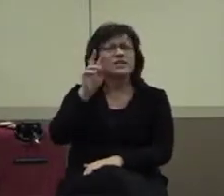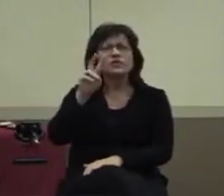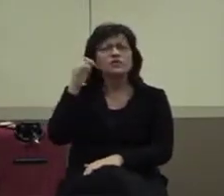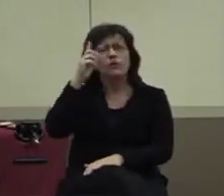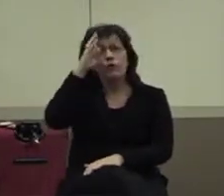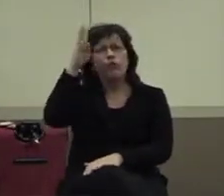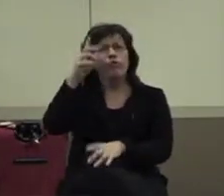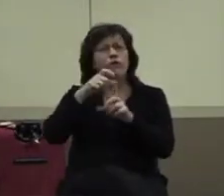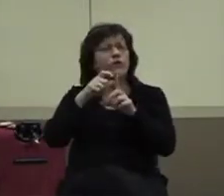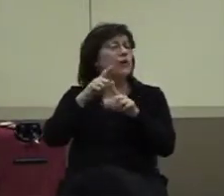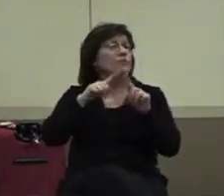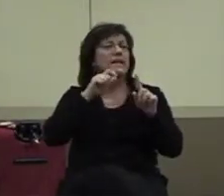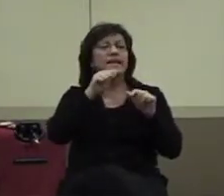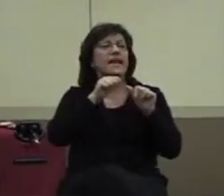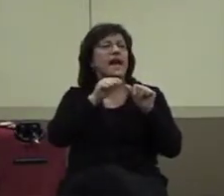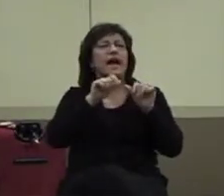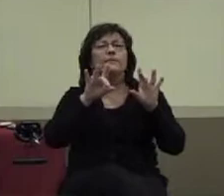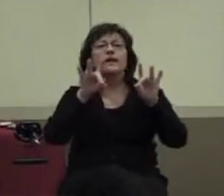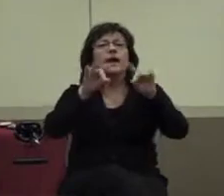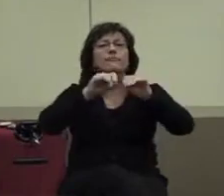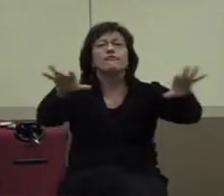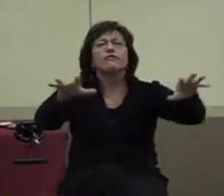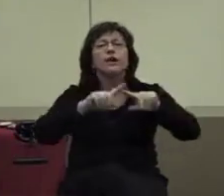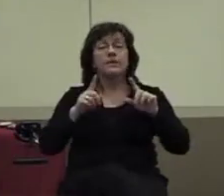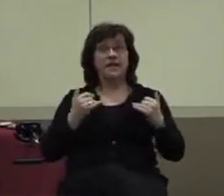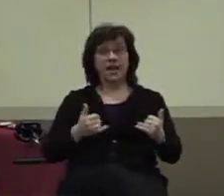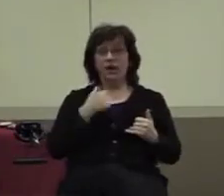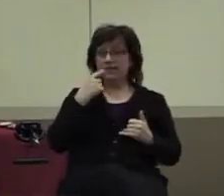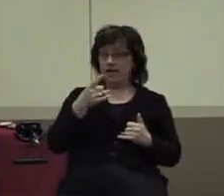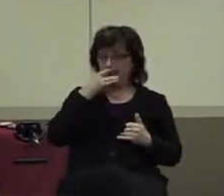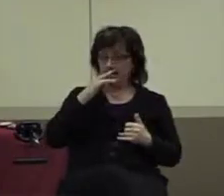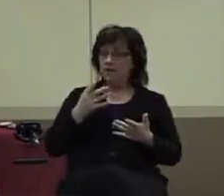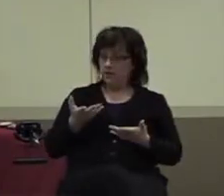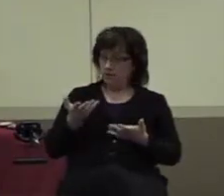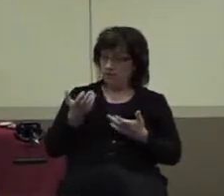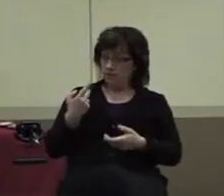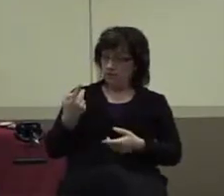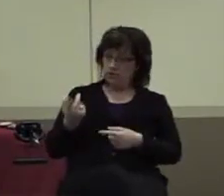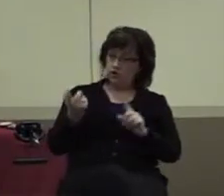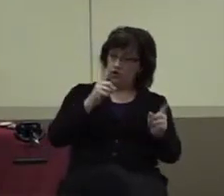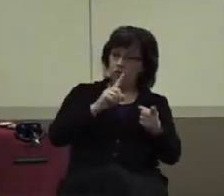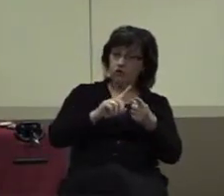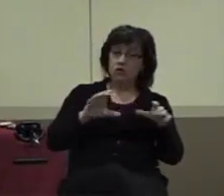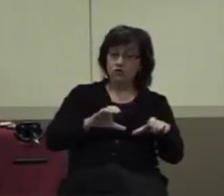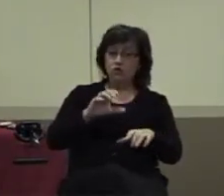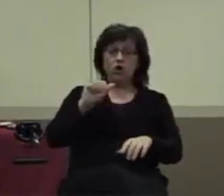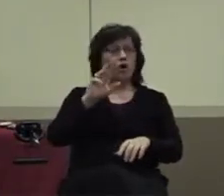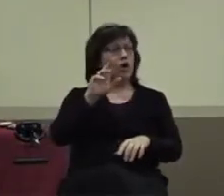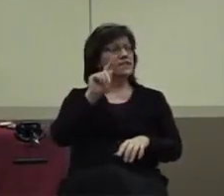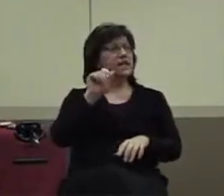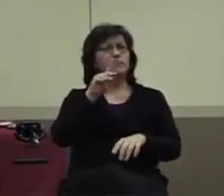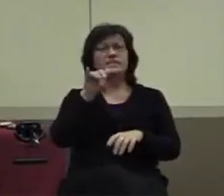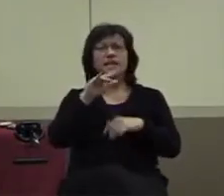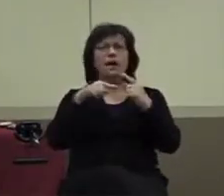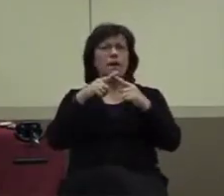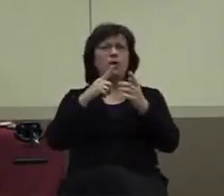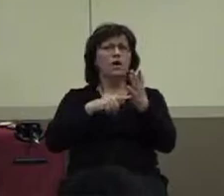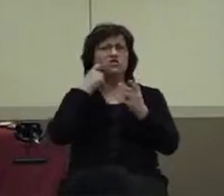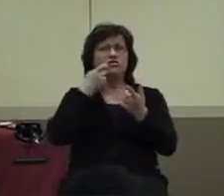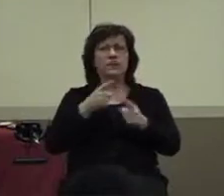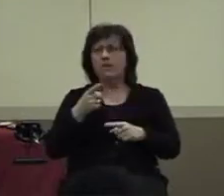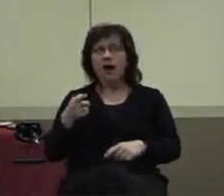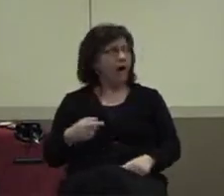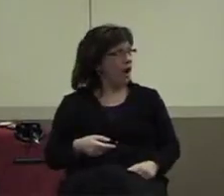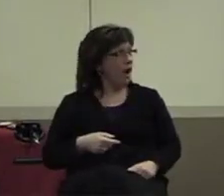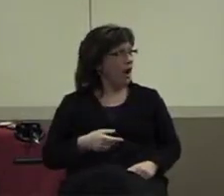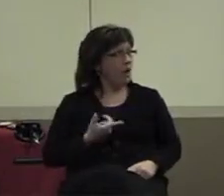on. But now when I say to a kid, do you want to go do an autopsy about what just happened? The kids are like, because they think we're going to go down the hallway and cut